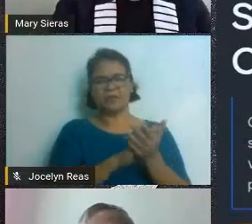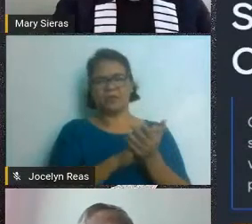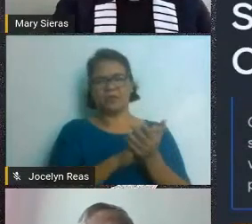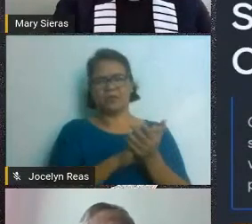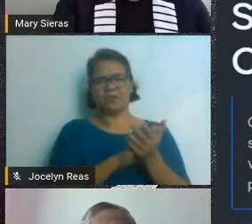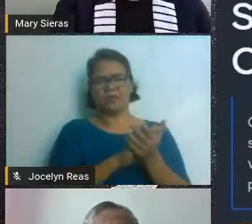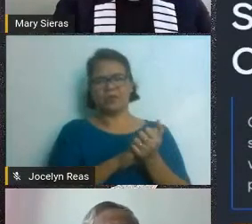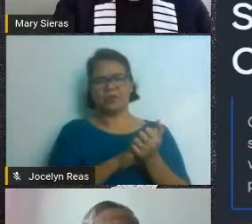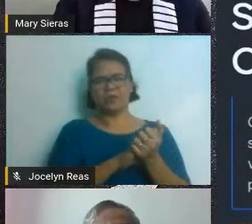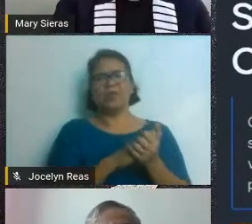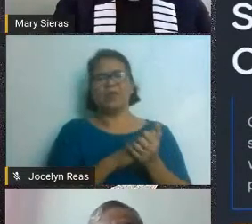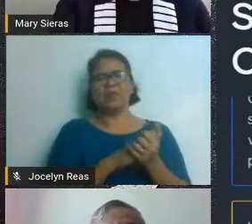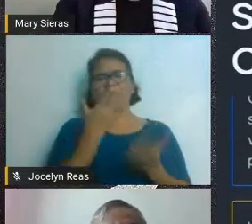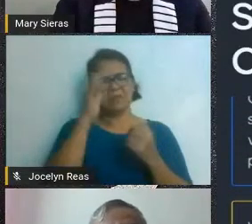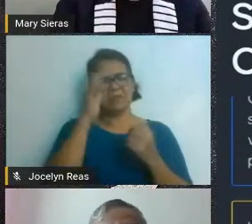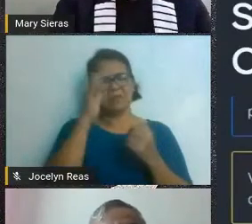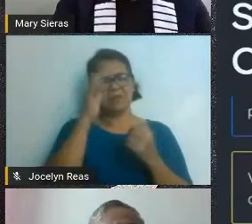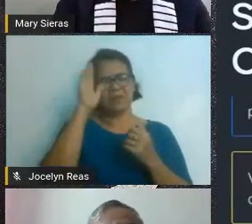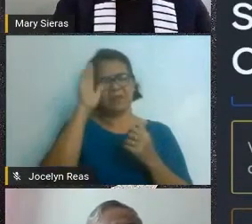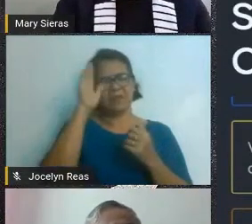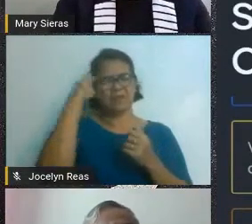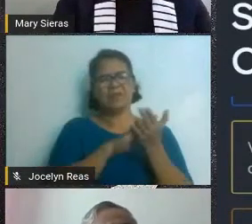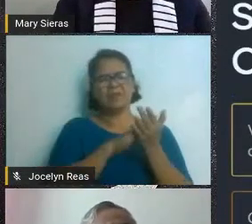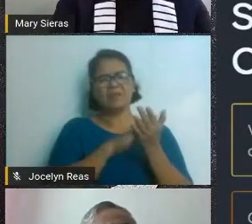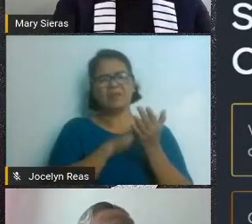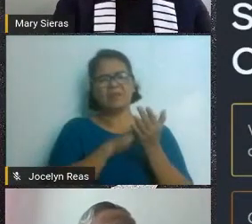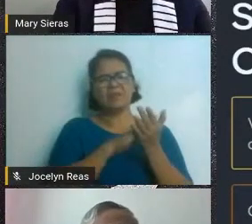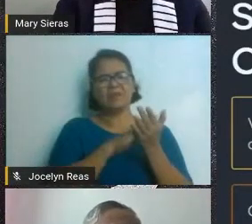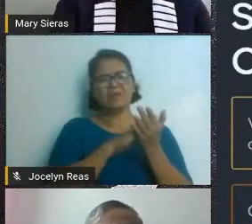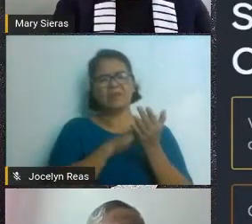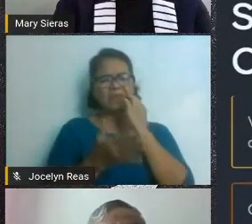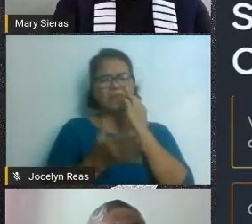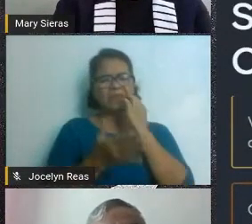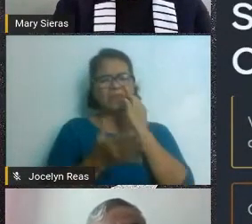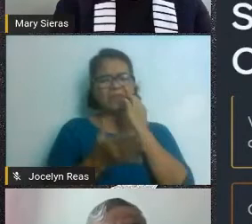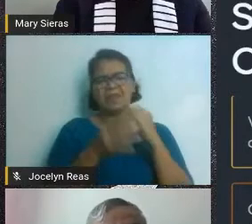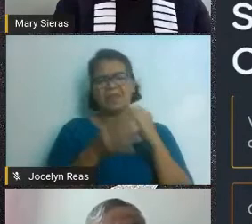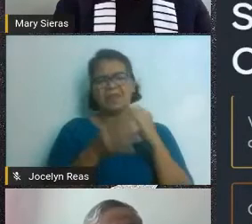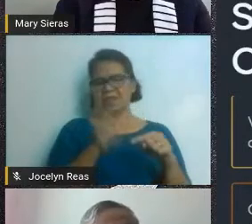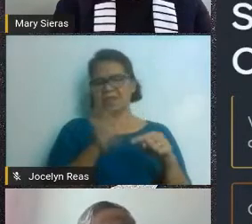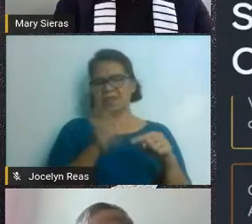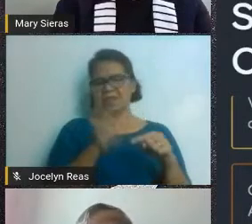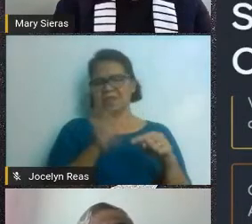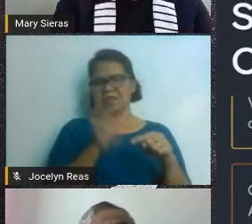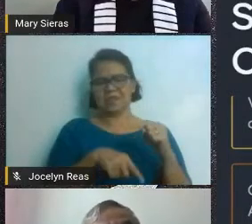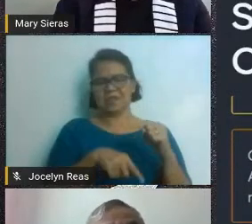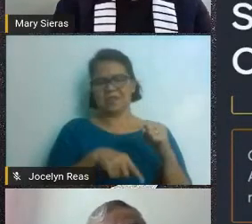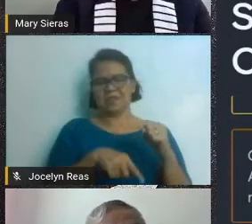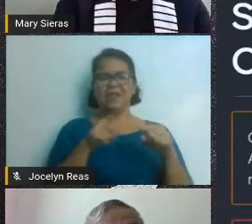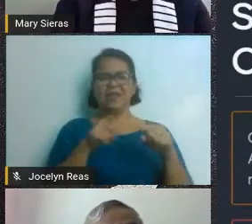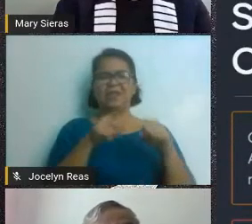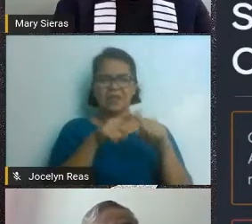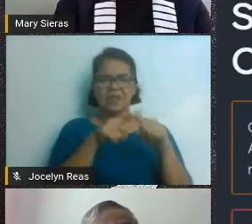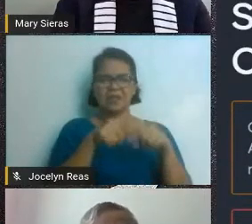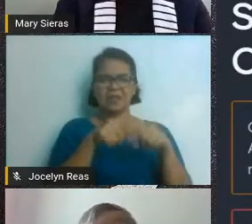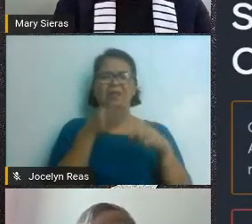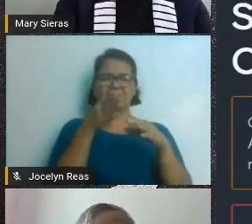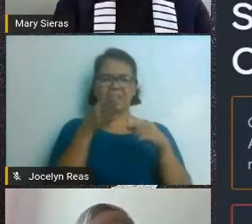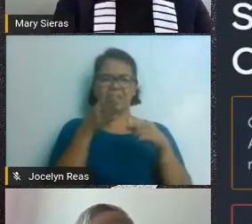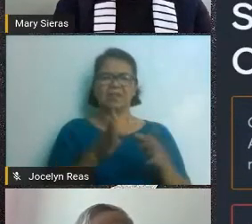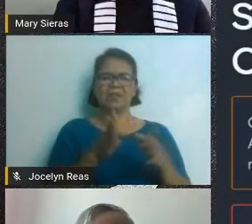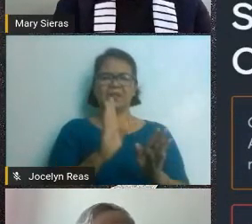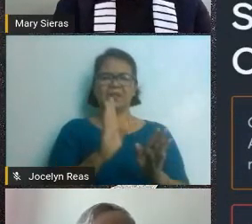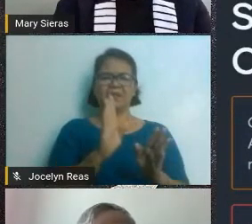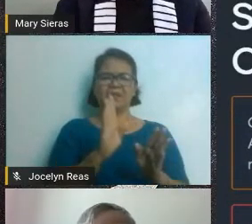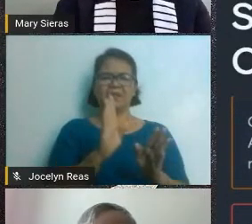isang elementary, isang junior high, isang senior high, ang i-allow natin mag-homeschool. Ang gagamitin yung